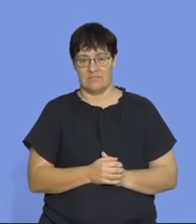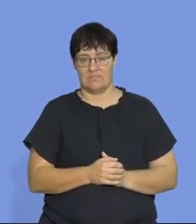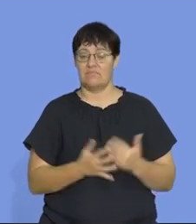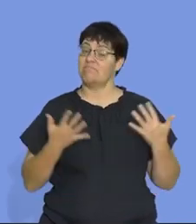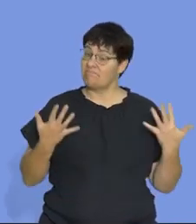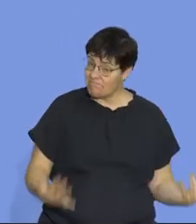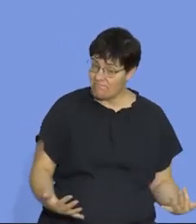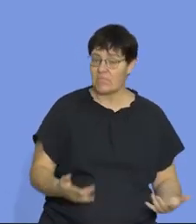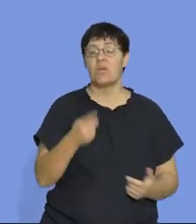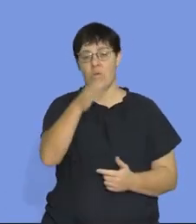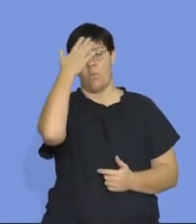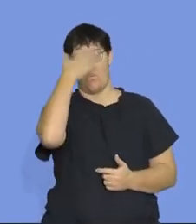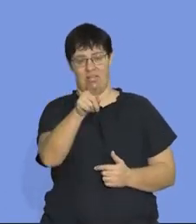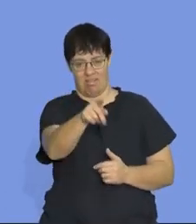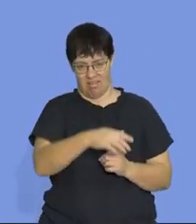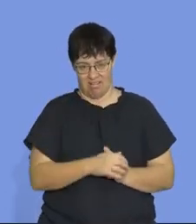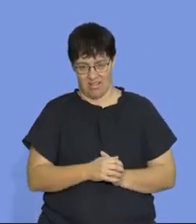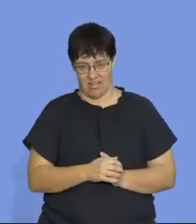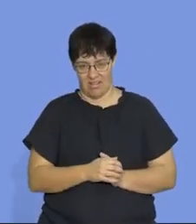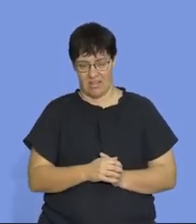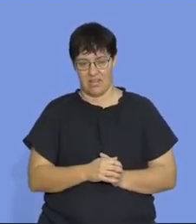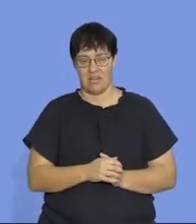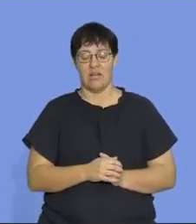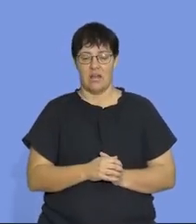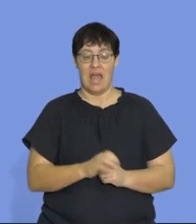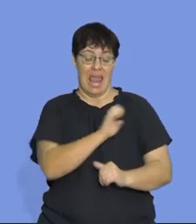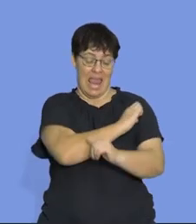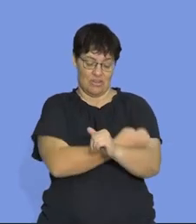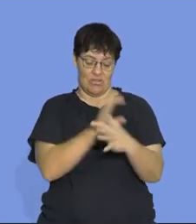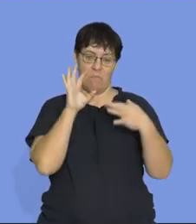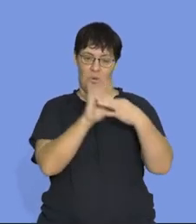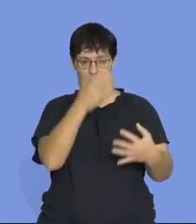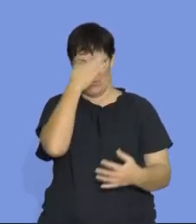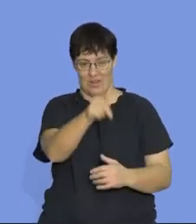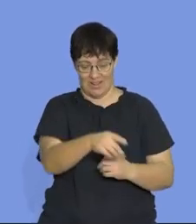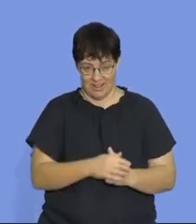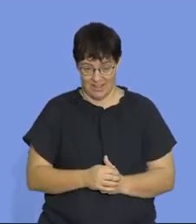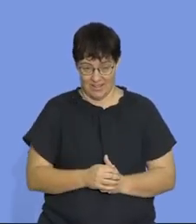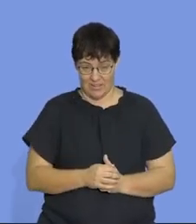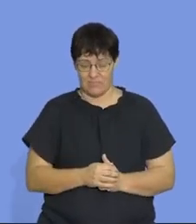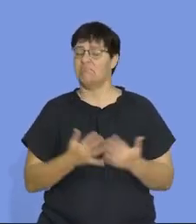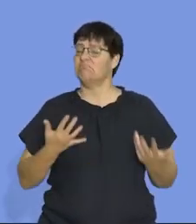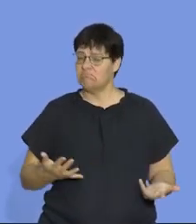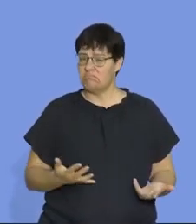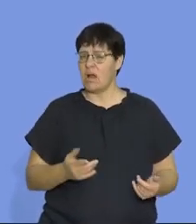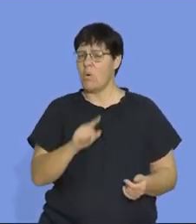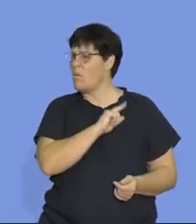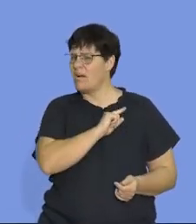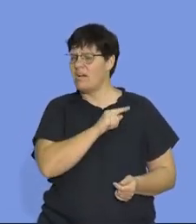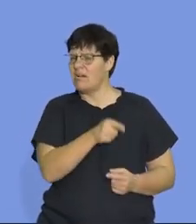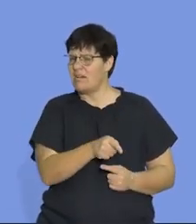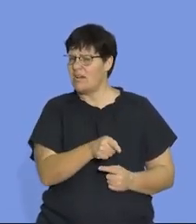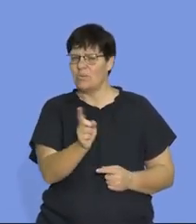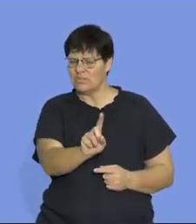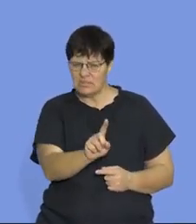So by now, we are familiar with the concept of bond energy, okay, which gives us an indication of the amount of energy required